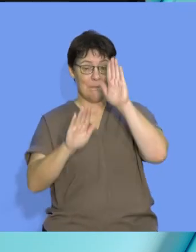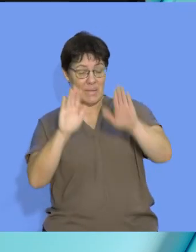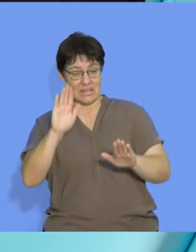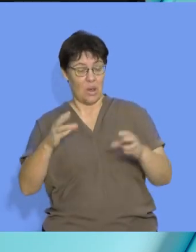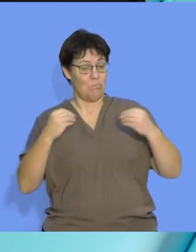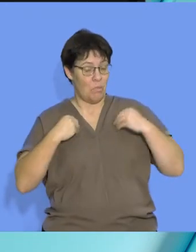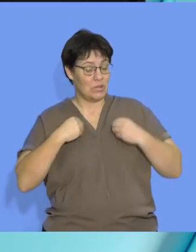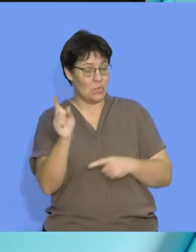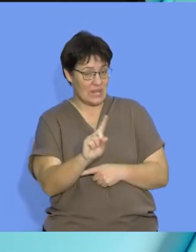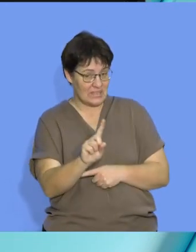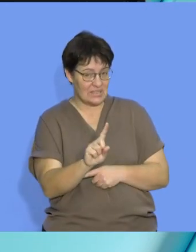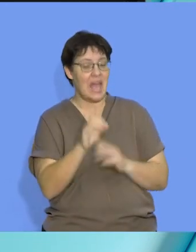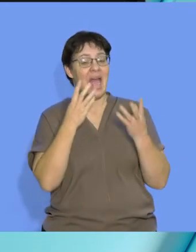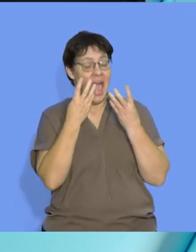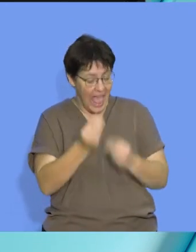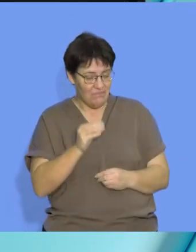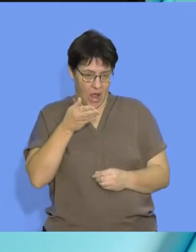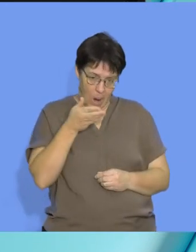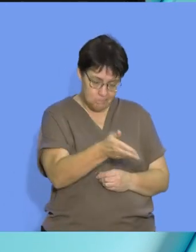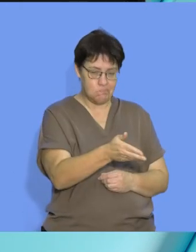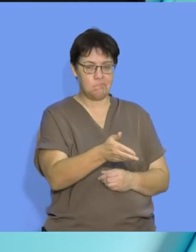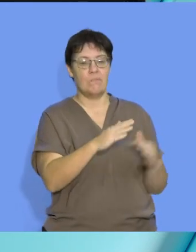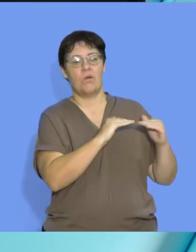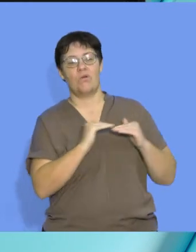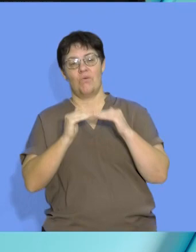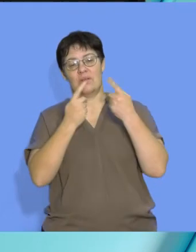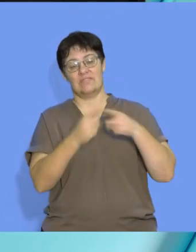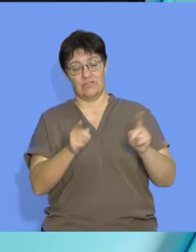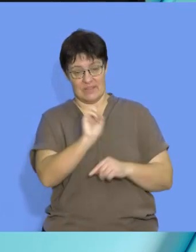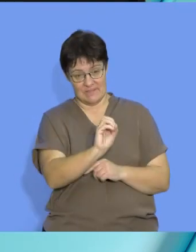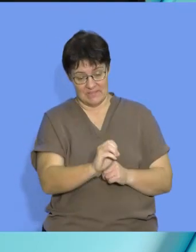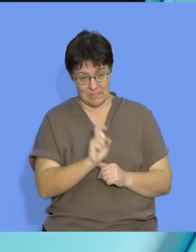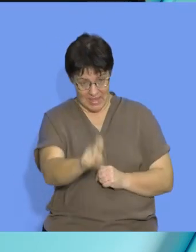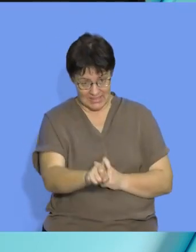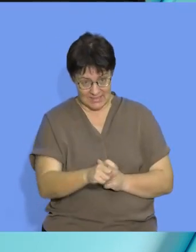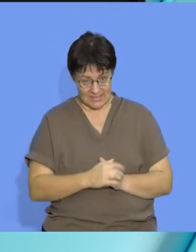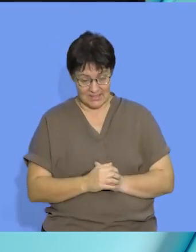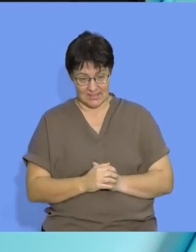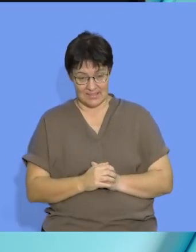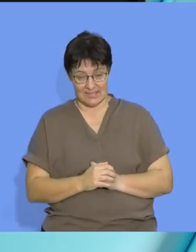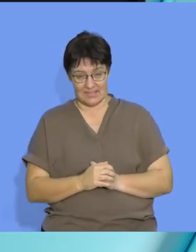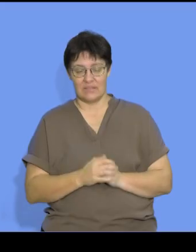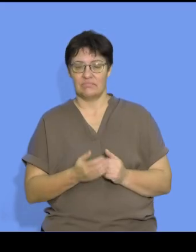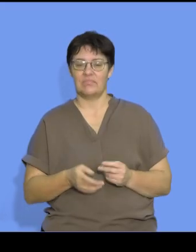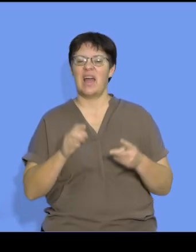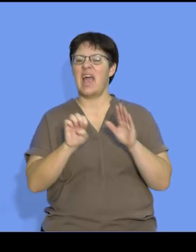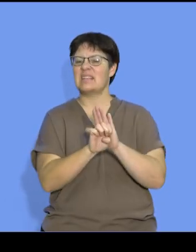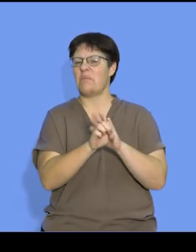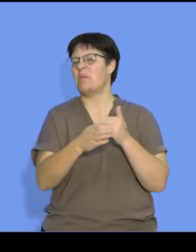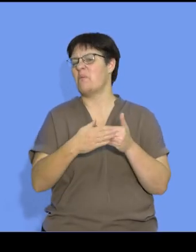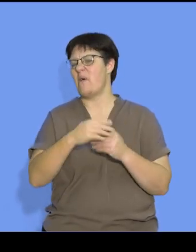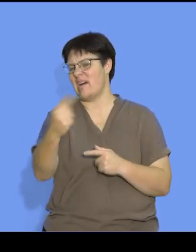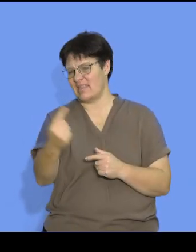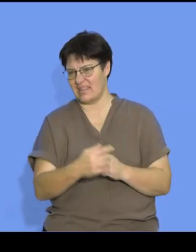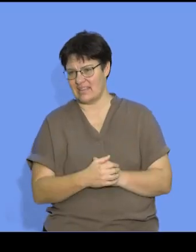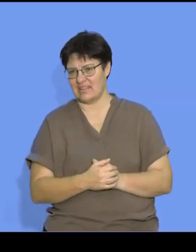is a common difference present. Let's have a look at another example.